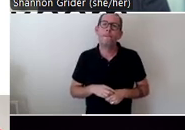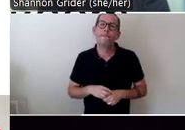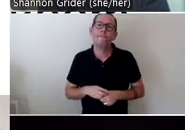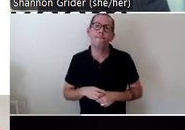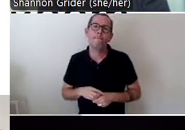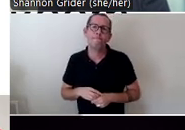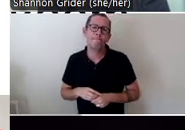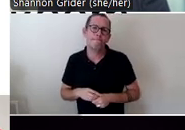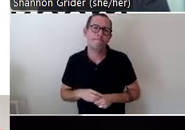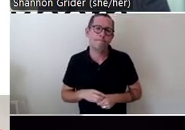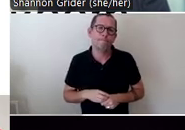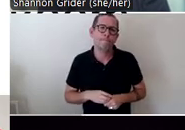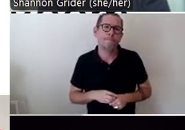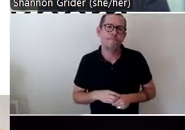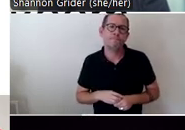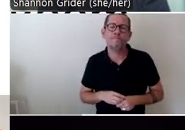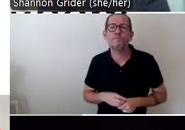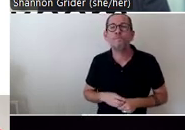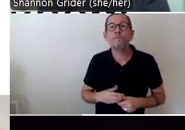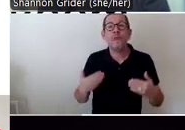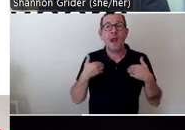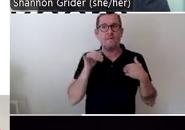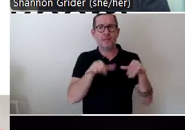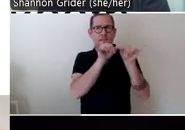to your office on a monthly basis.